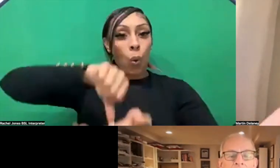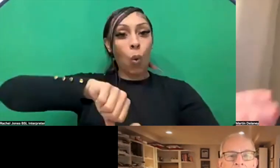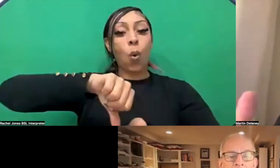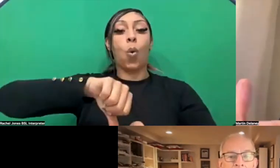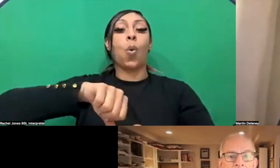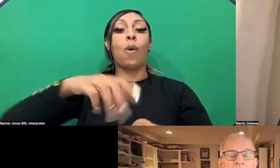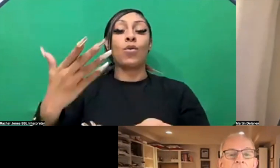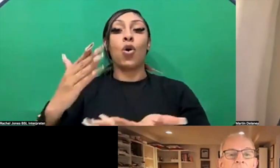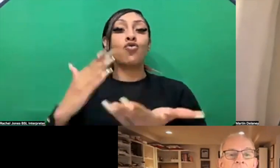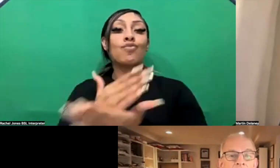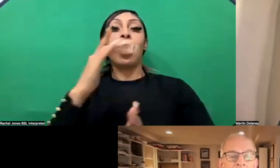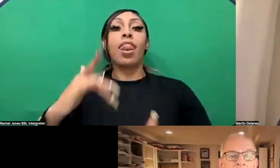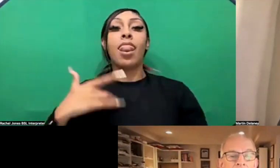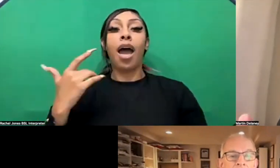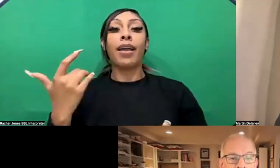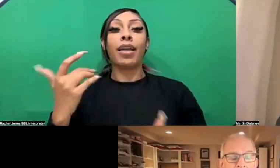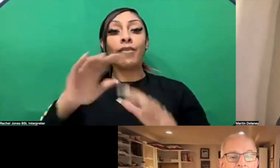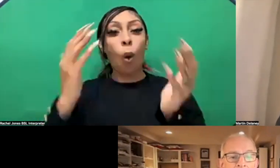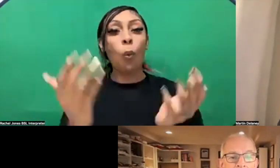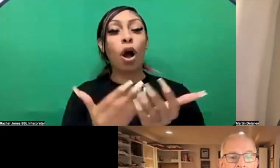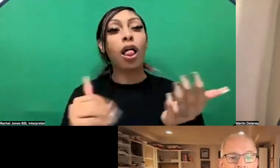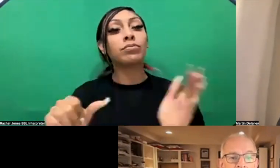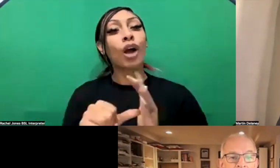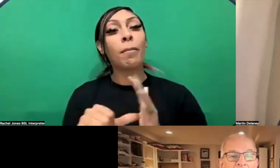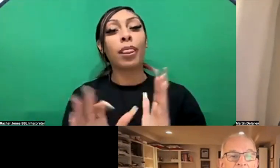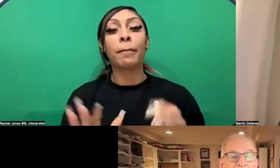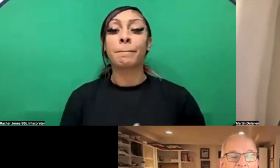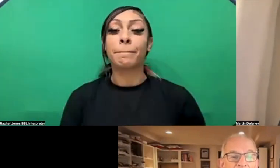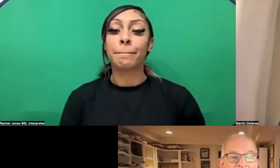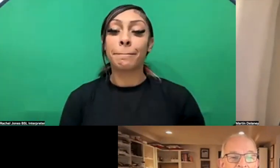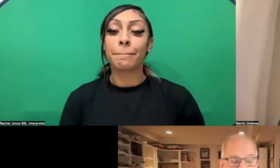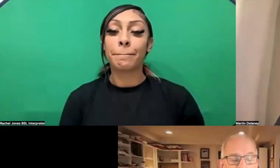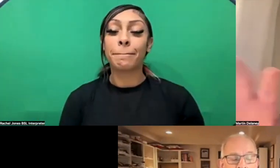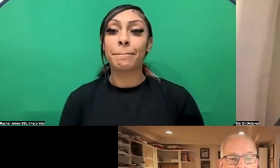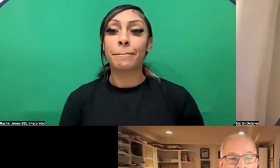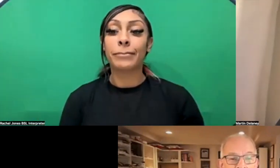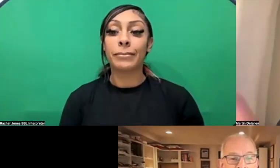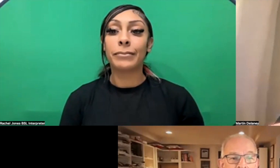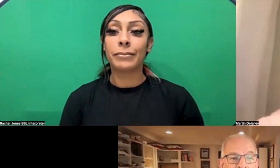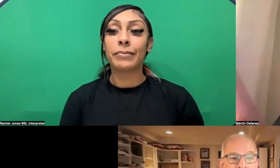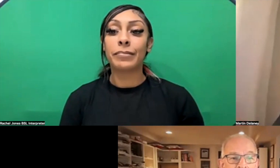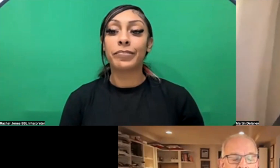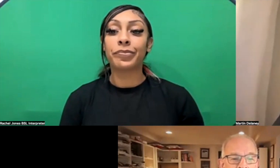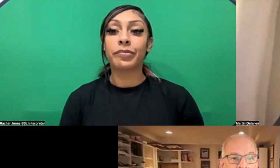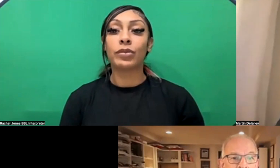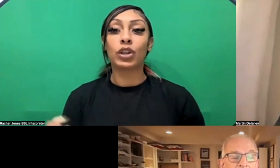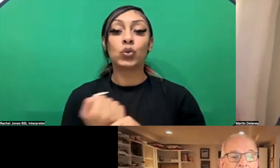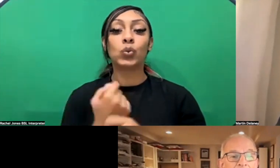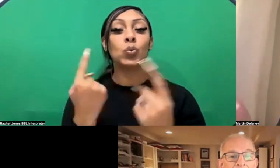to overcome that let's call it a temptation, to do something that is out of